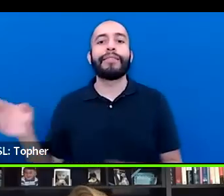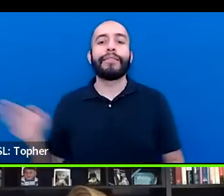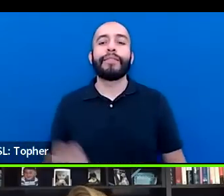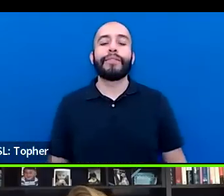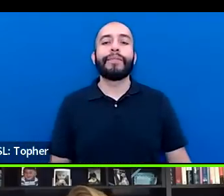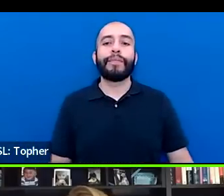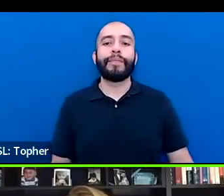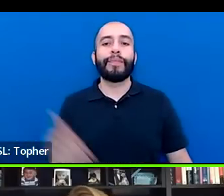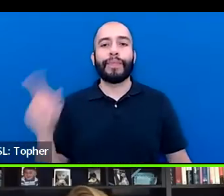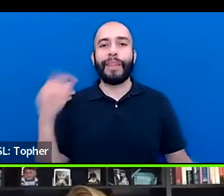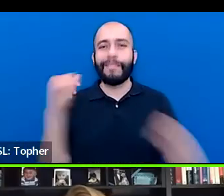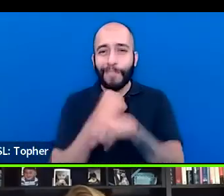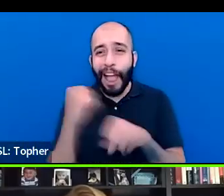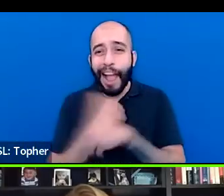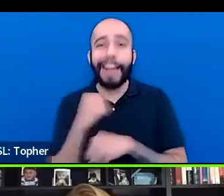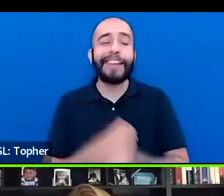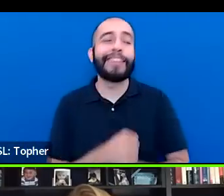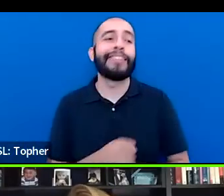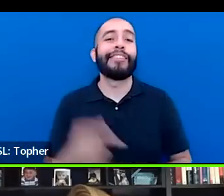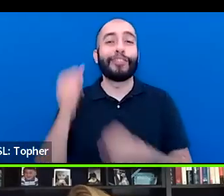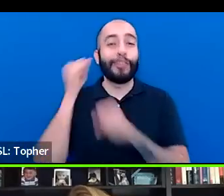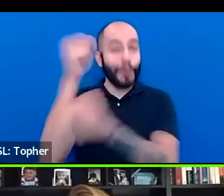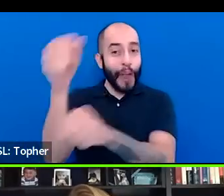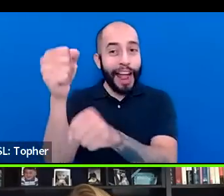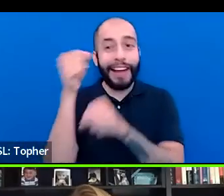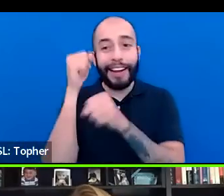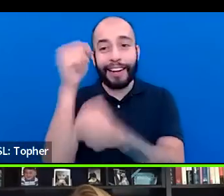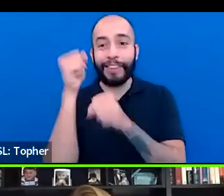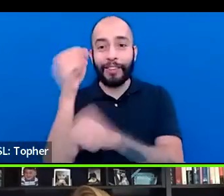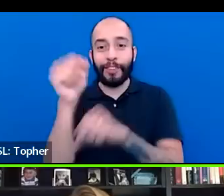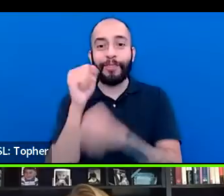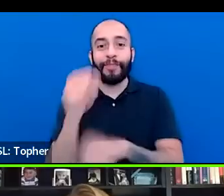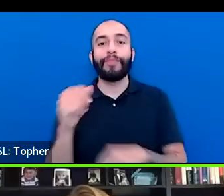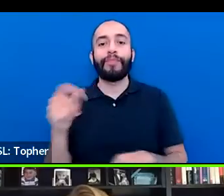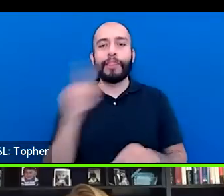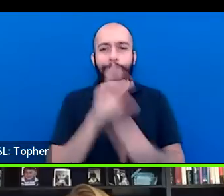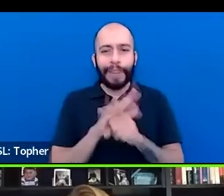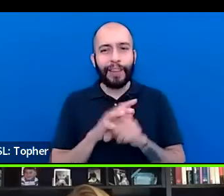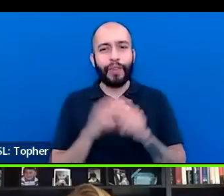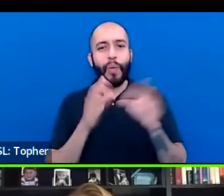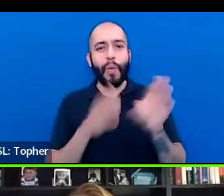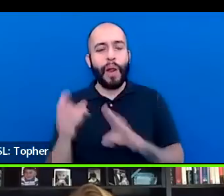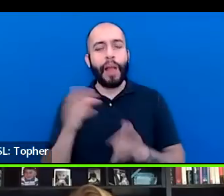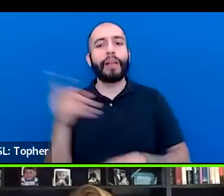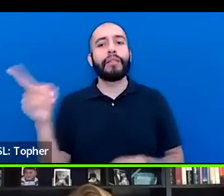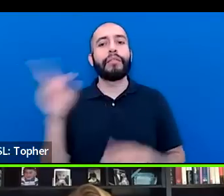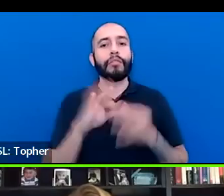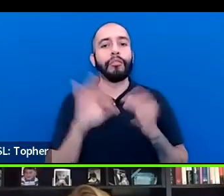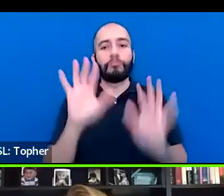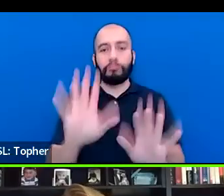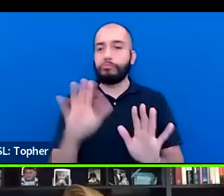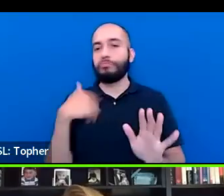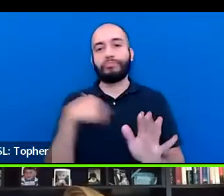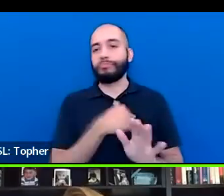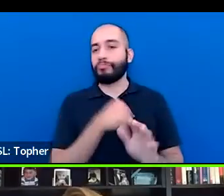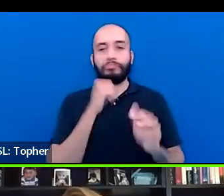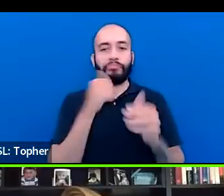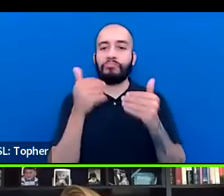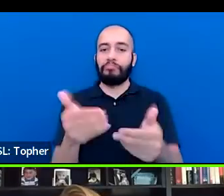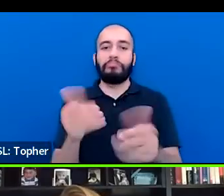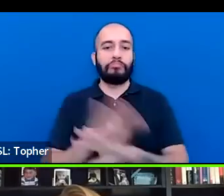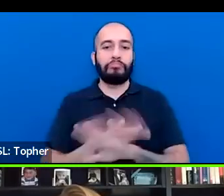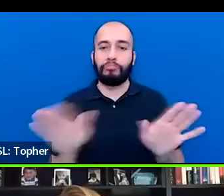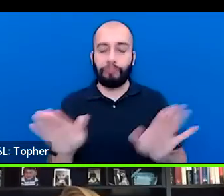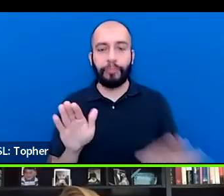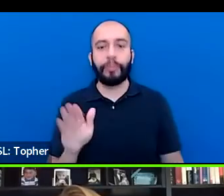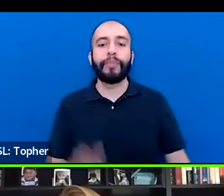said, we're not going to do it that way. And so they didn't do a neutrality agreement at Activision Blizzard out of the goodness of their hearts.